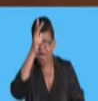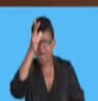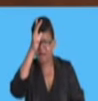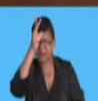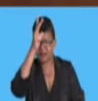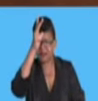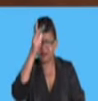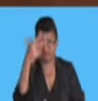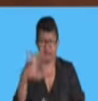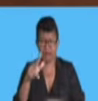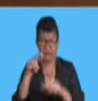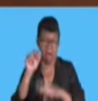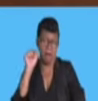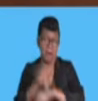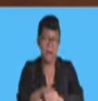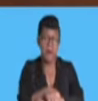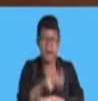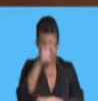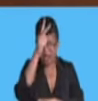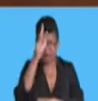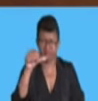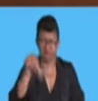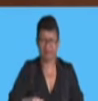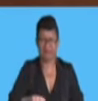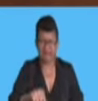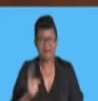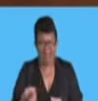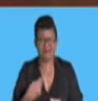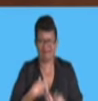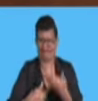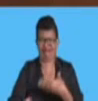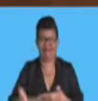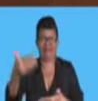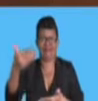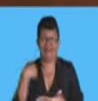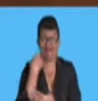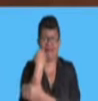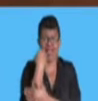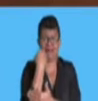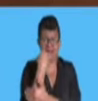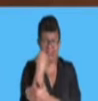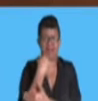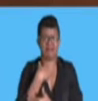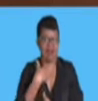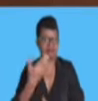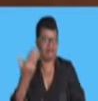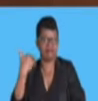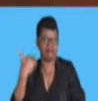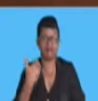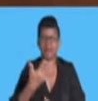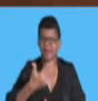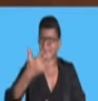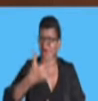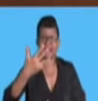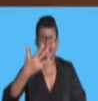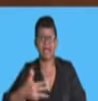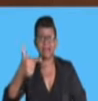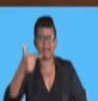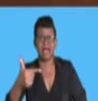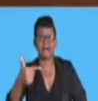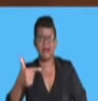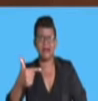world. As a former national rugby player and vice captain in my last test in 1977, and